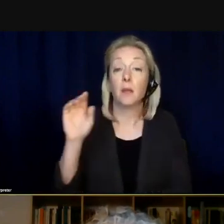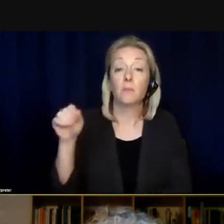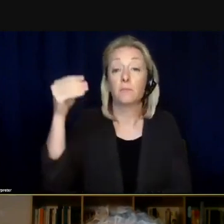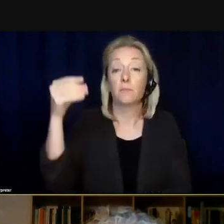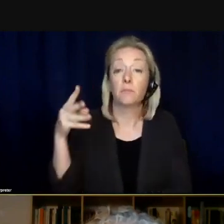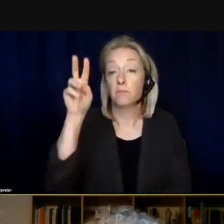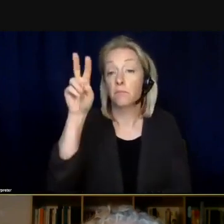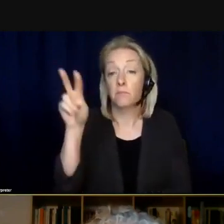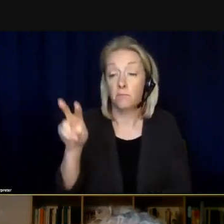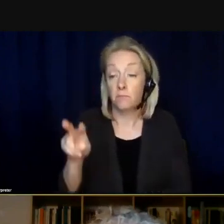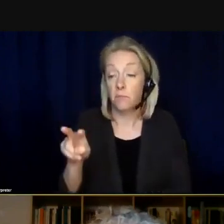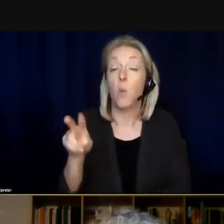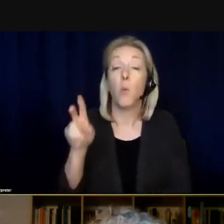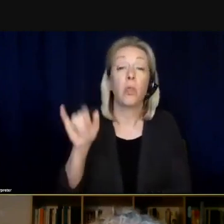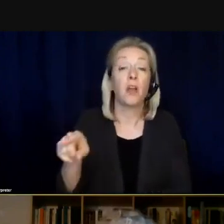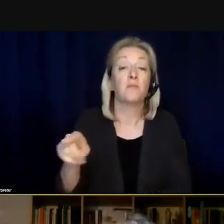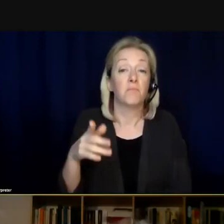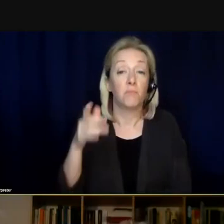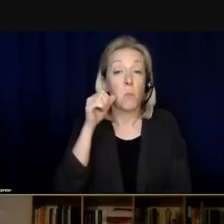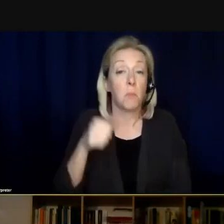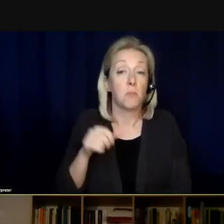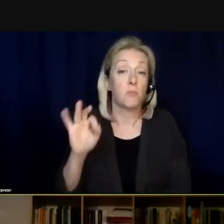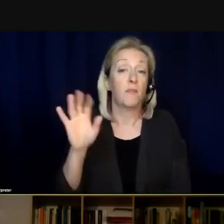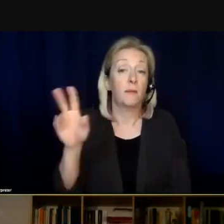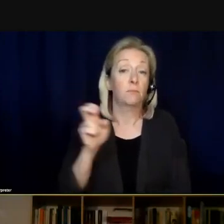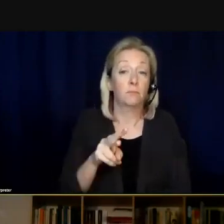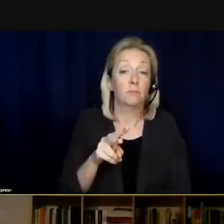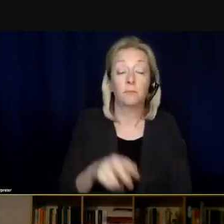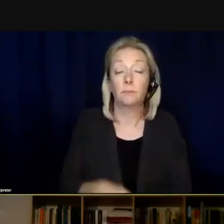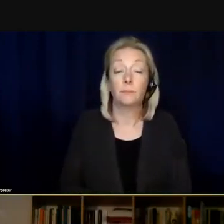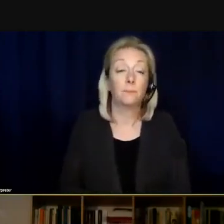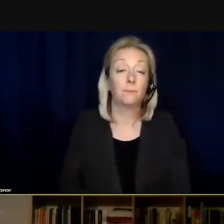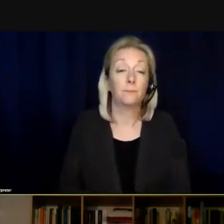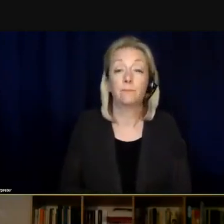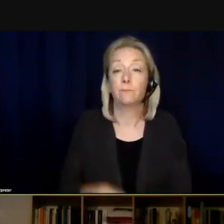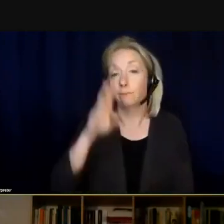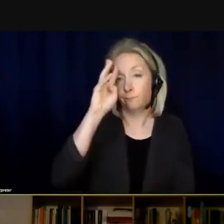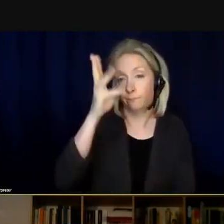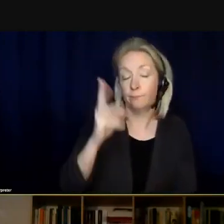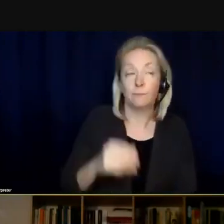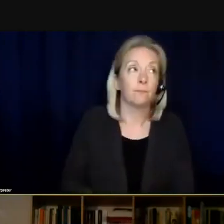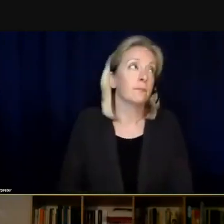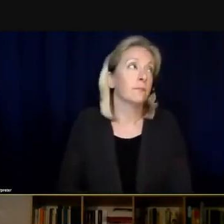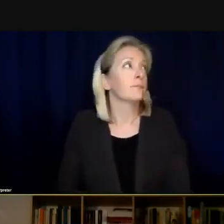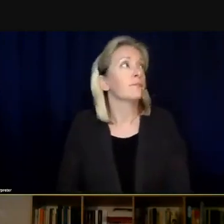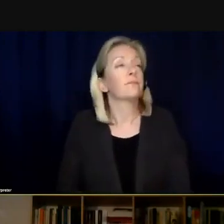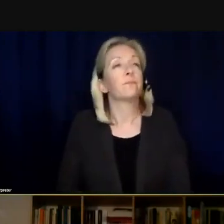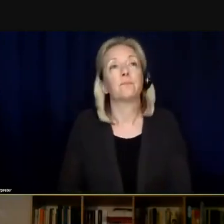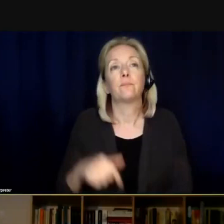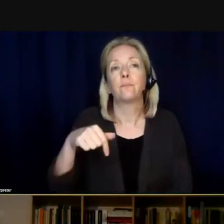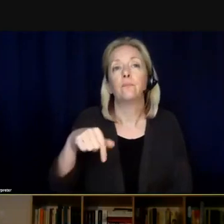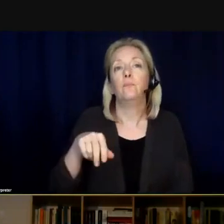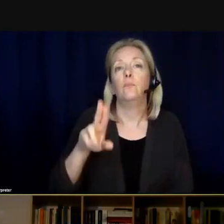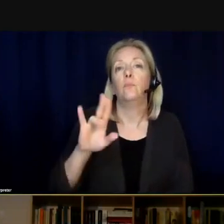already developed, I can recall it. So say, for example, I gave a quiz to my 3rd